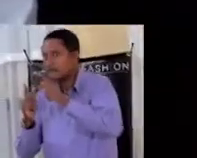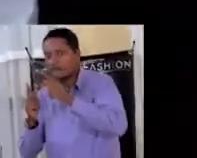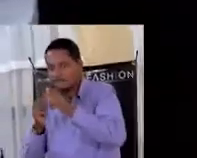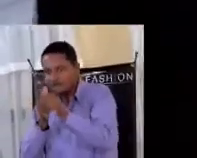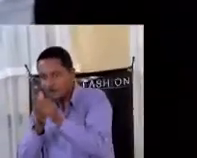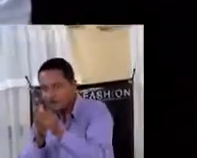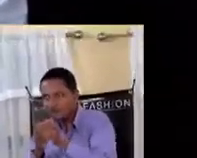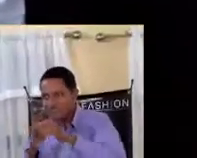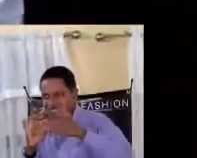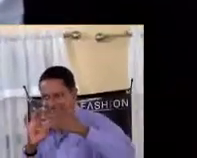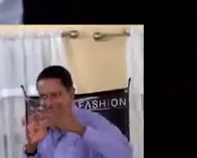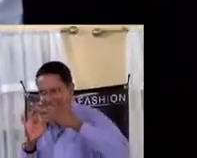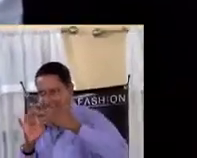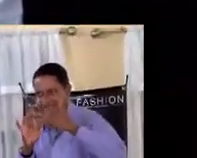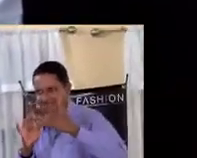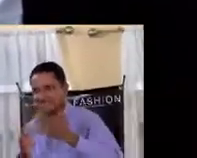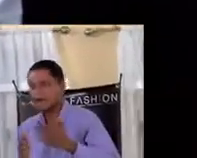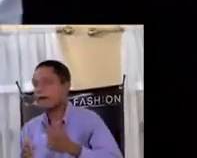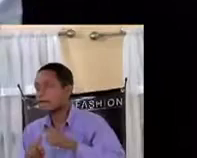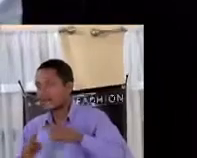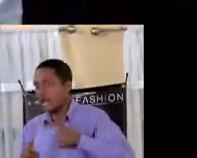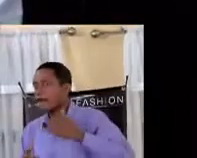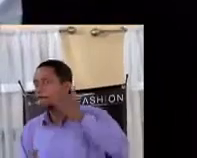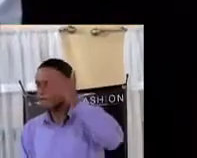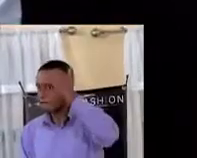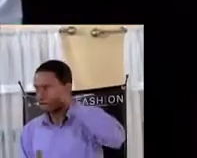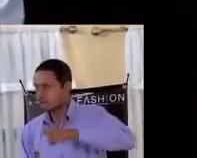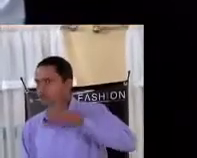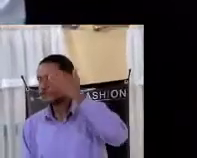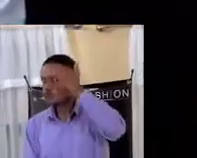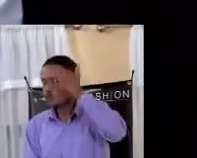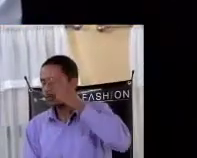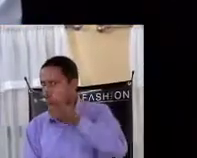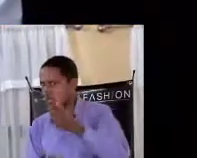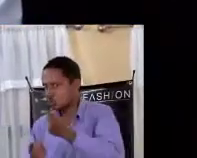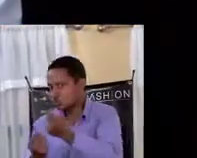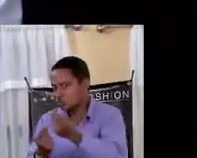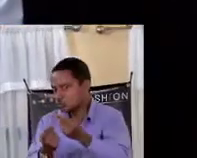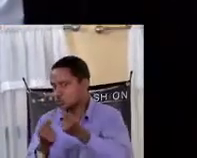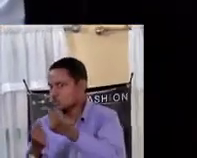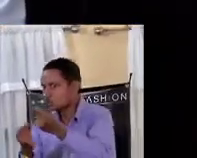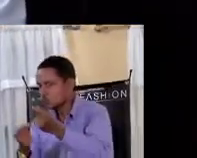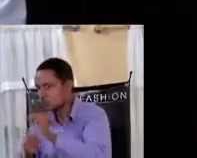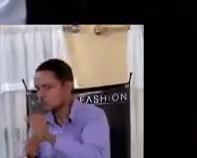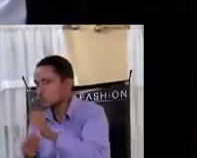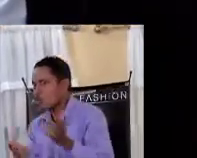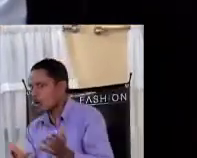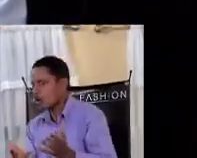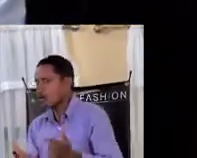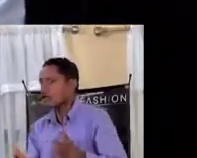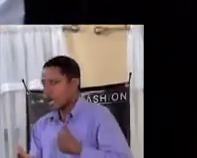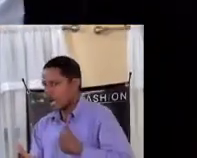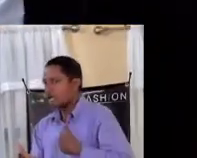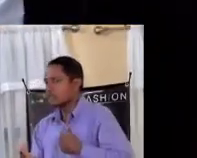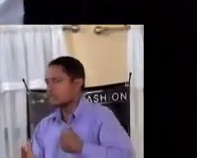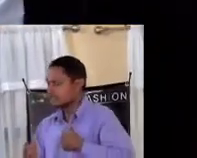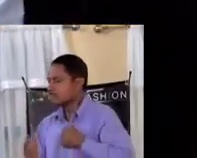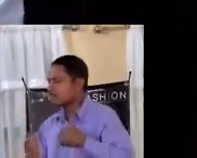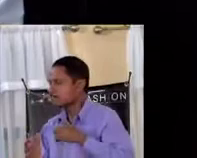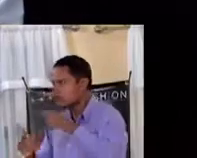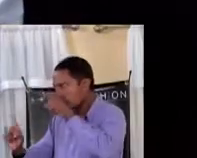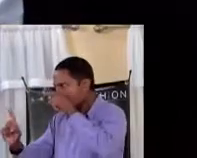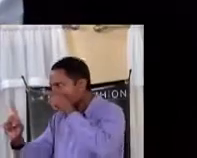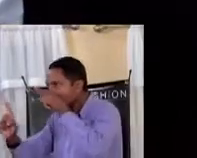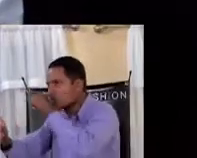what they are doing at all times so that I know what I should be aiming to do. And then I can start figuring